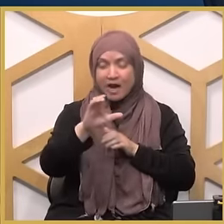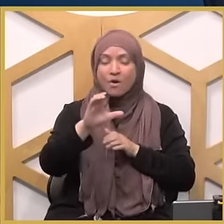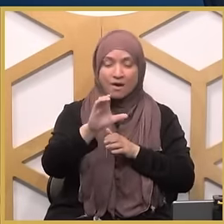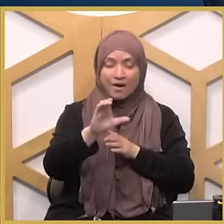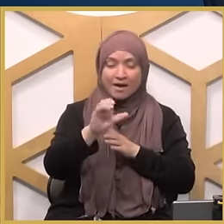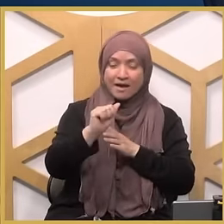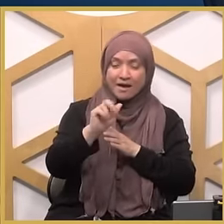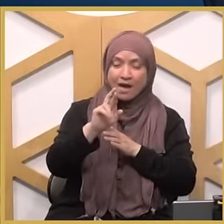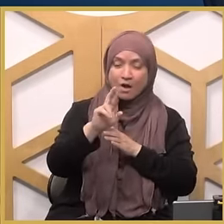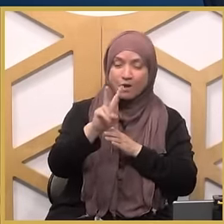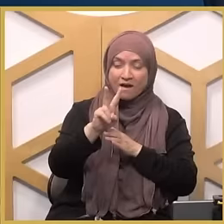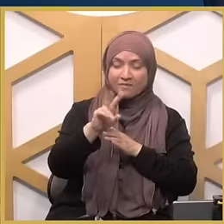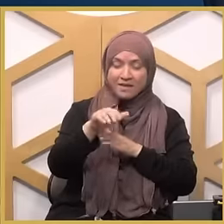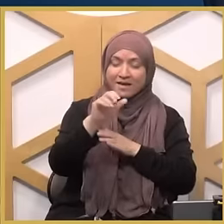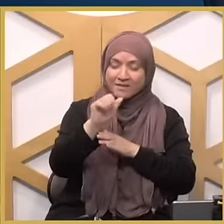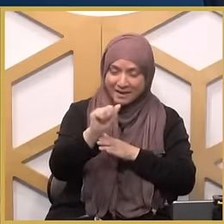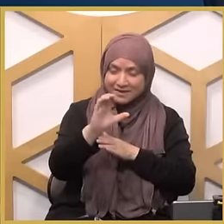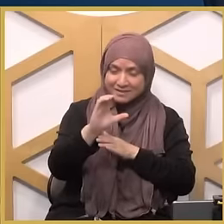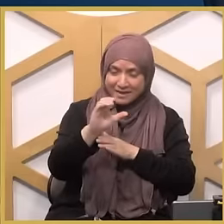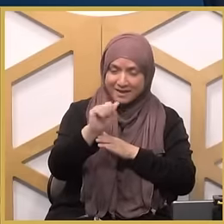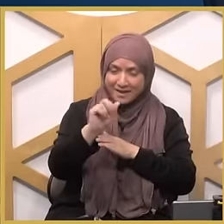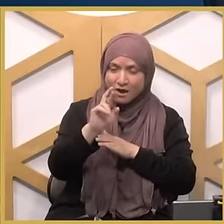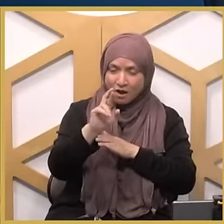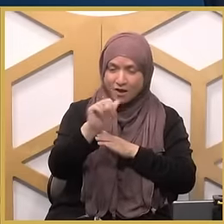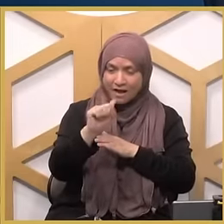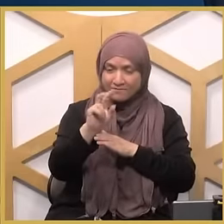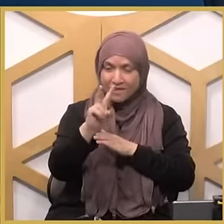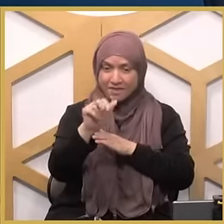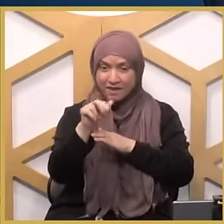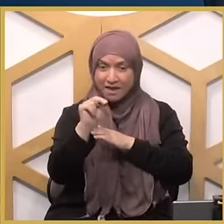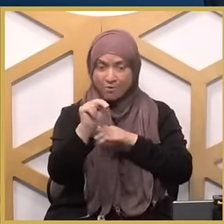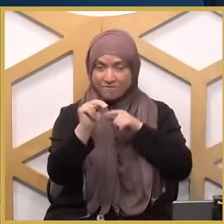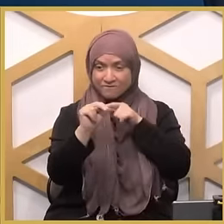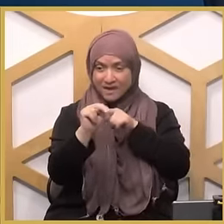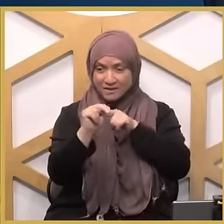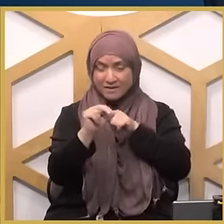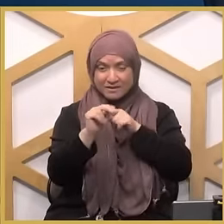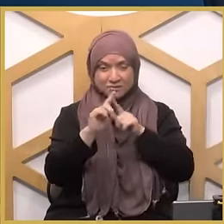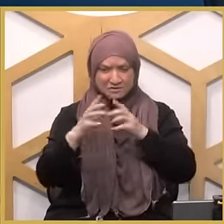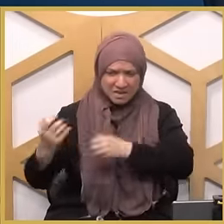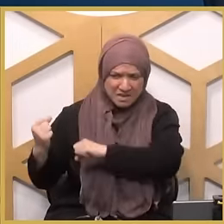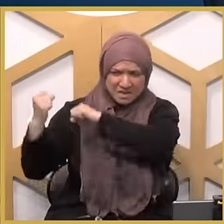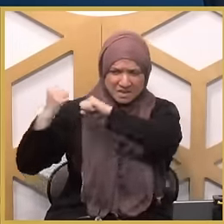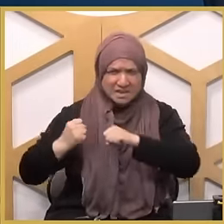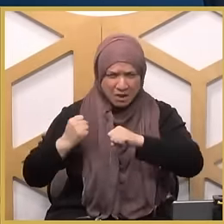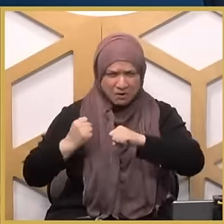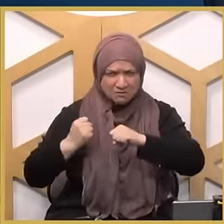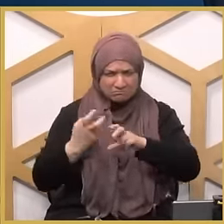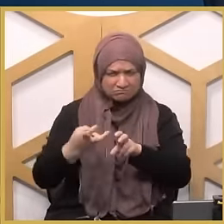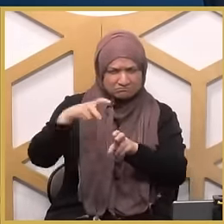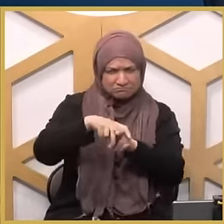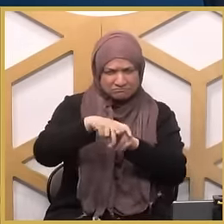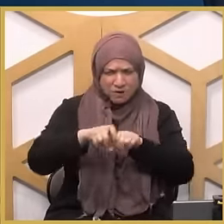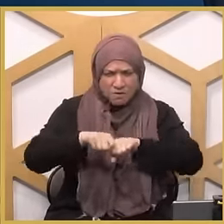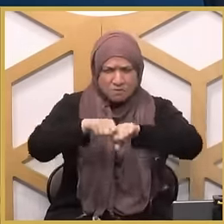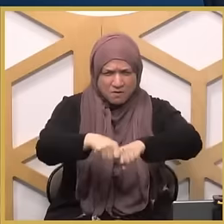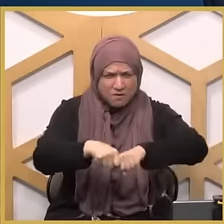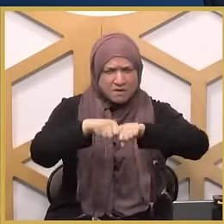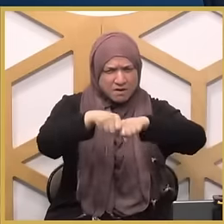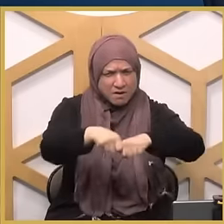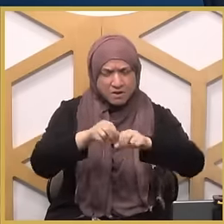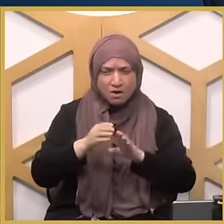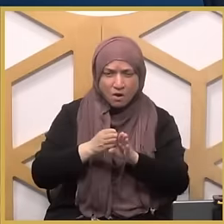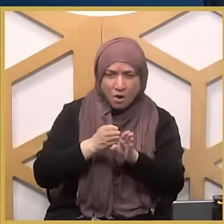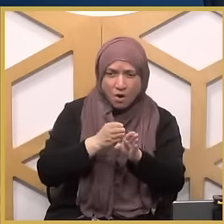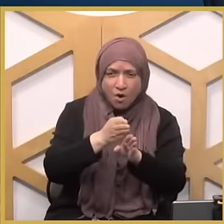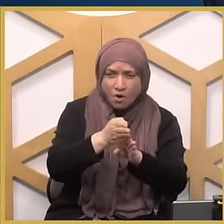me more than that. They said, look, we're the merchants, we're the guild of Medina. We're the whole merchant people of Medina and business people of Medina. No one can pay more